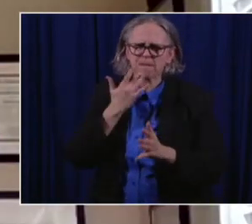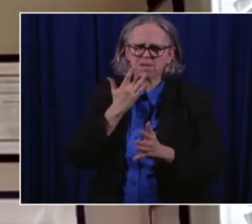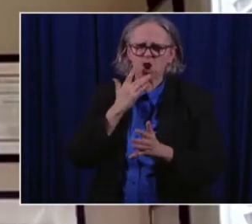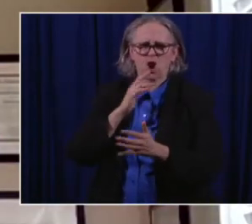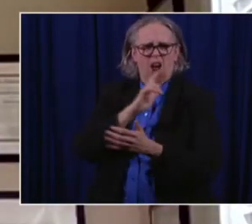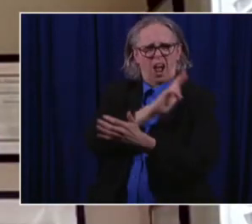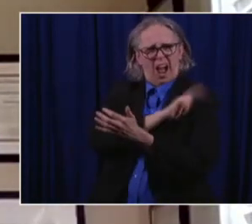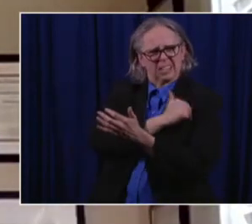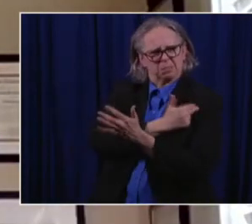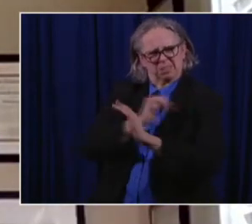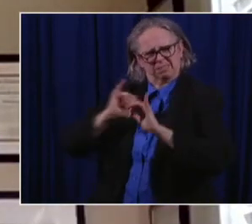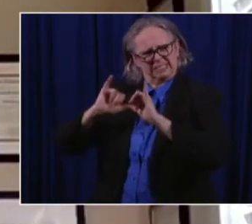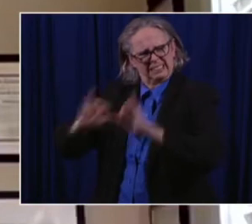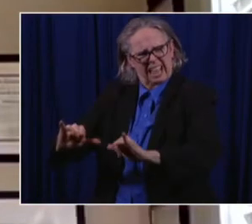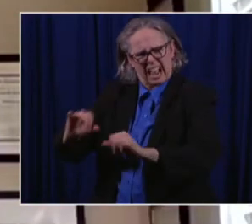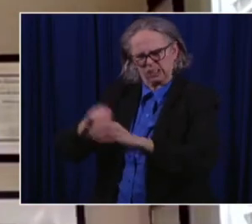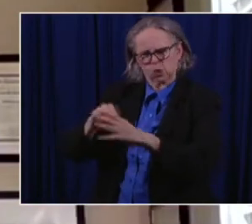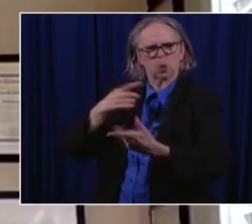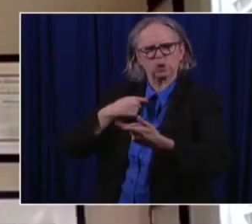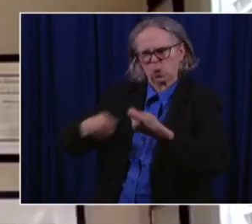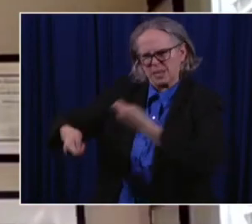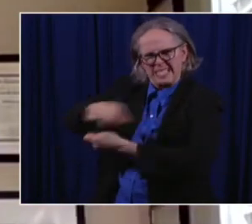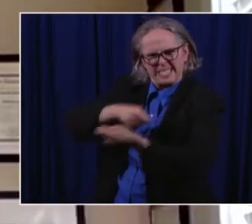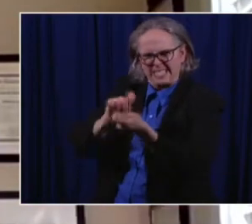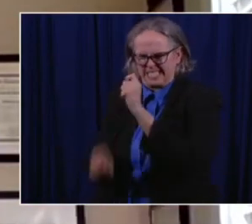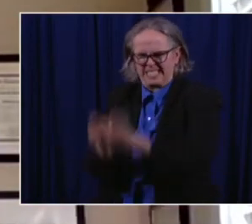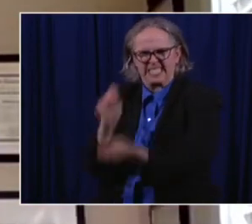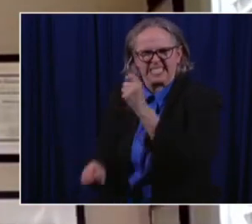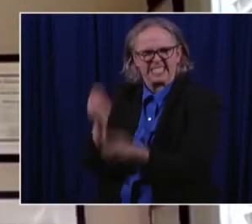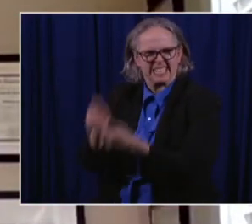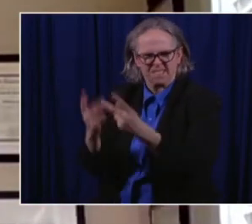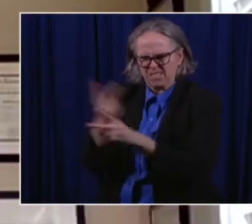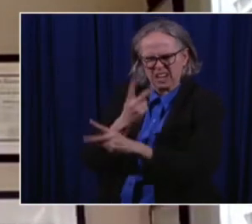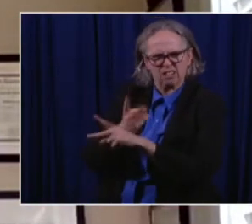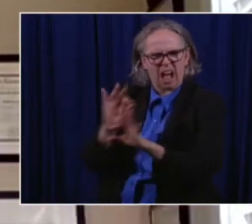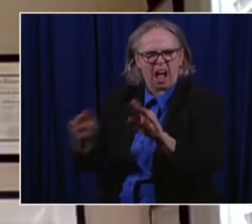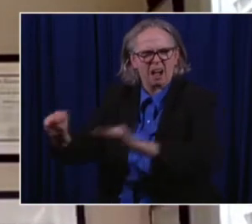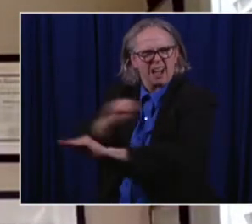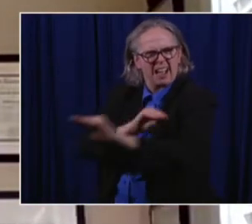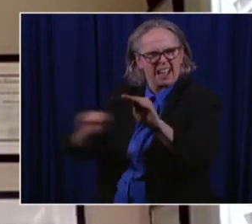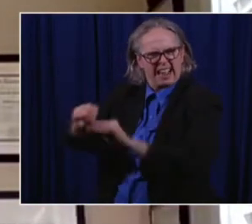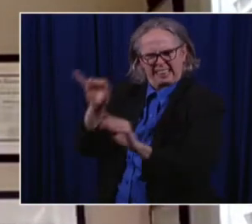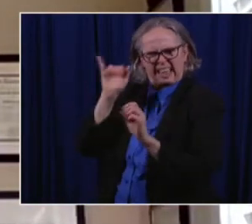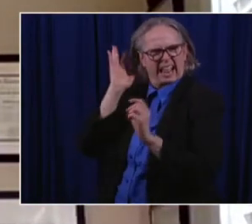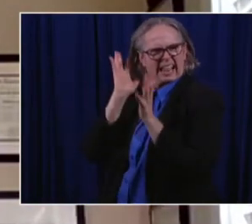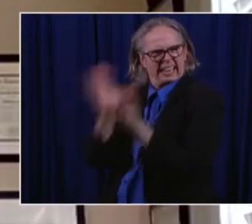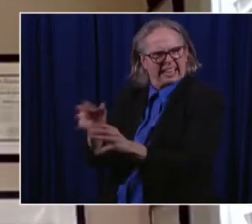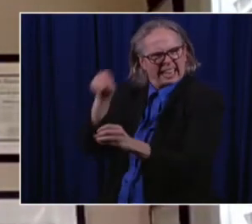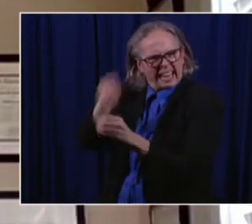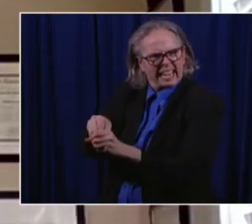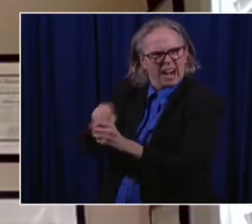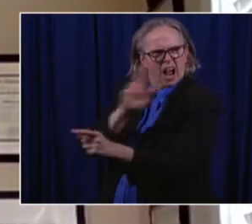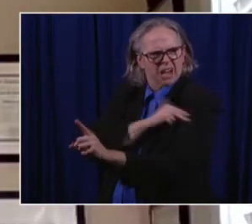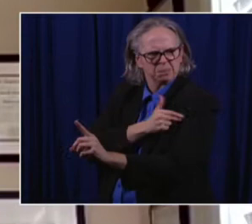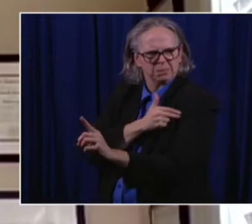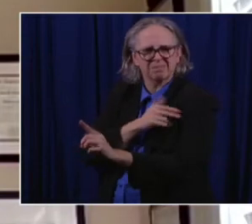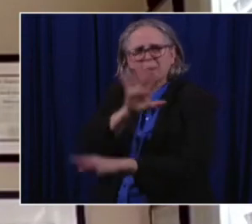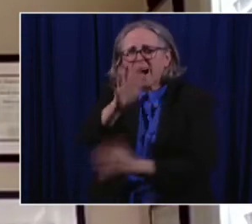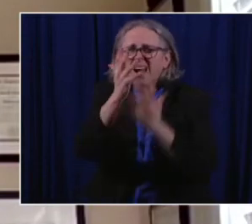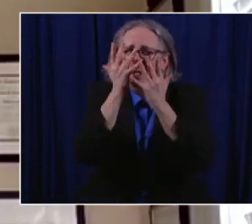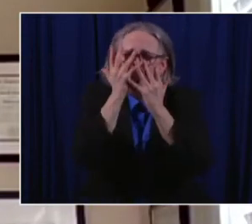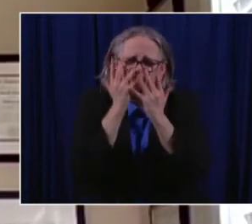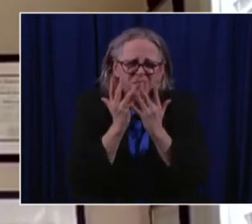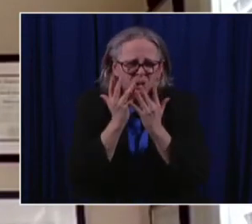every ability to provide the care that we need to provide within our hospitals. It's unfortunately necessitating